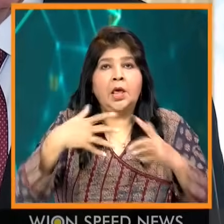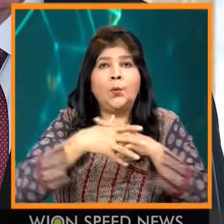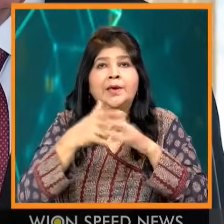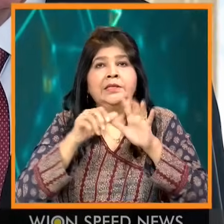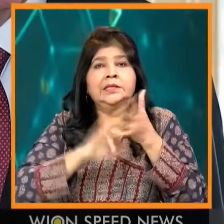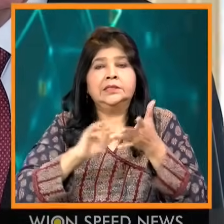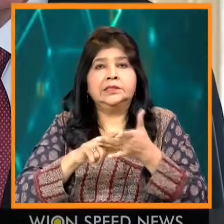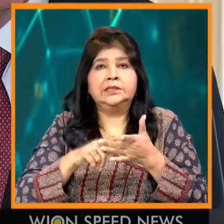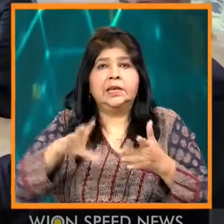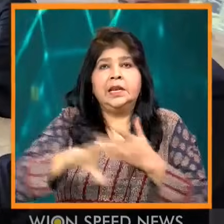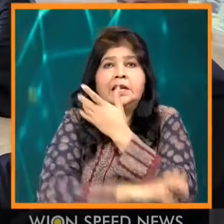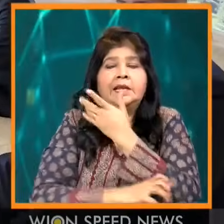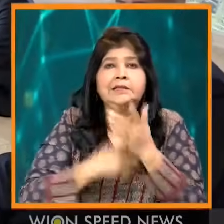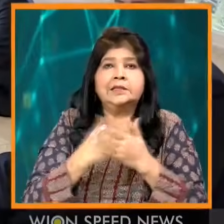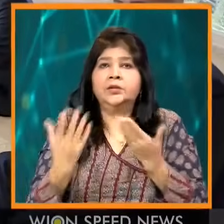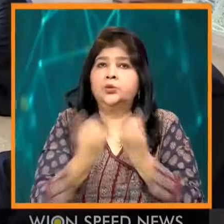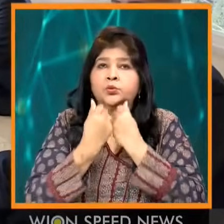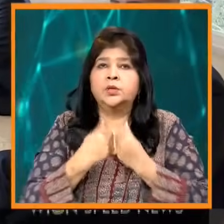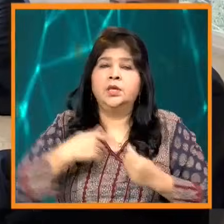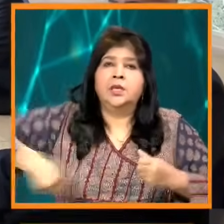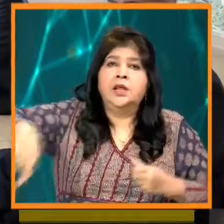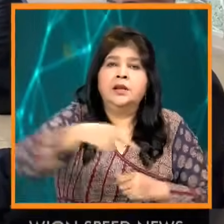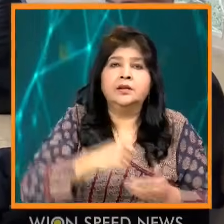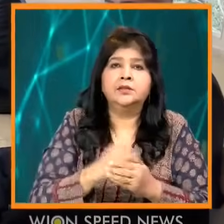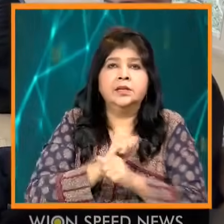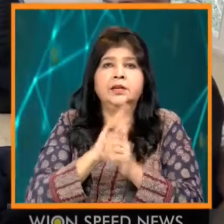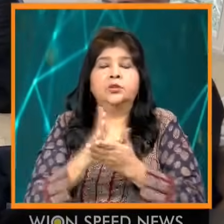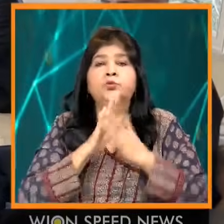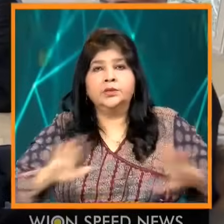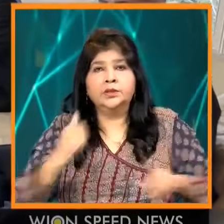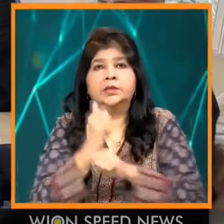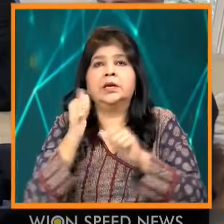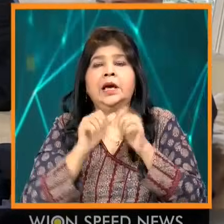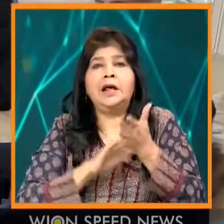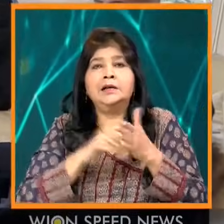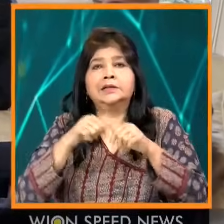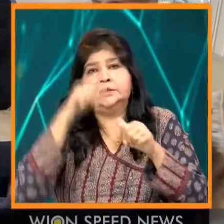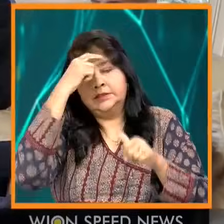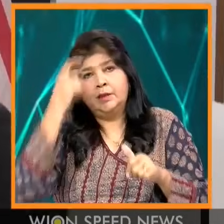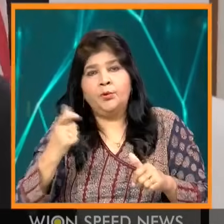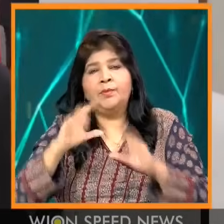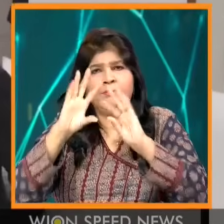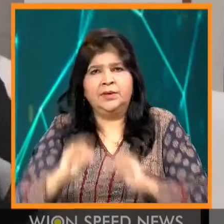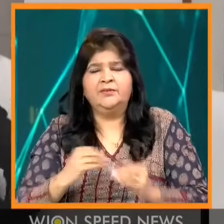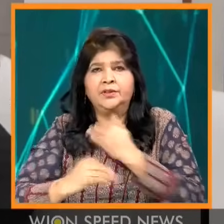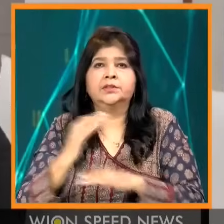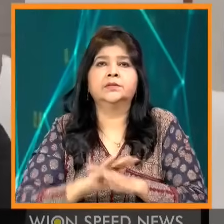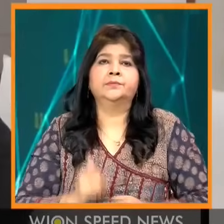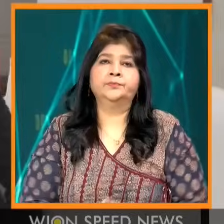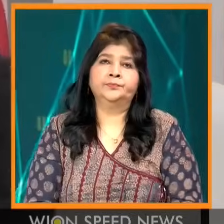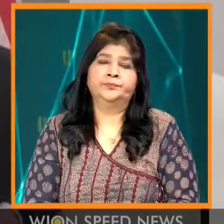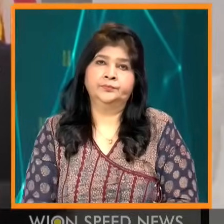nations need to use their influence over regional actors to ensure that the Gaza conflict is contained.